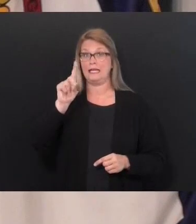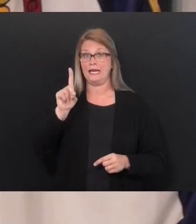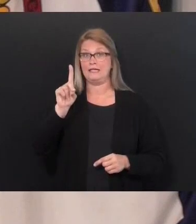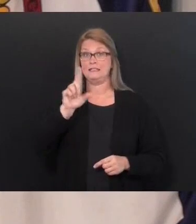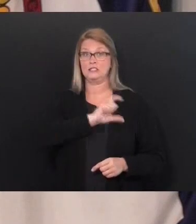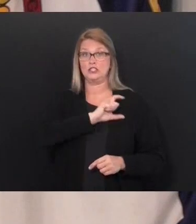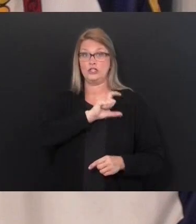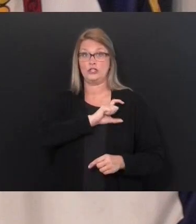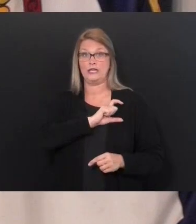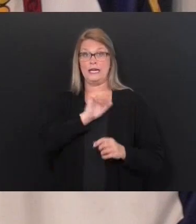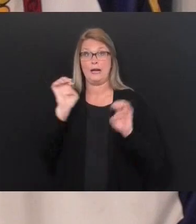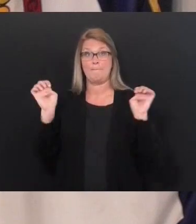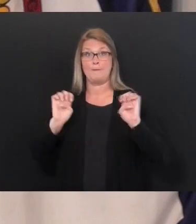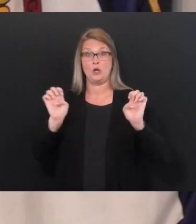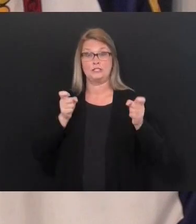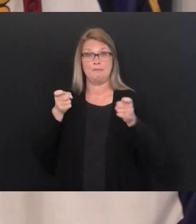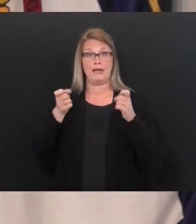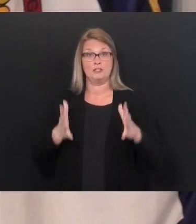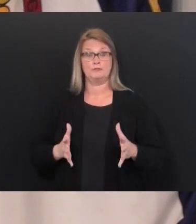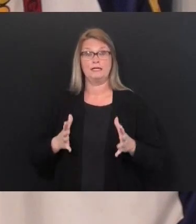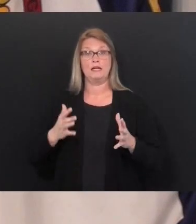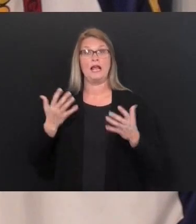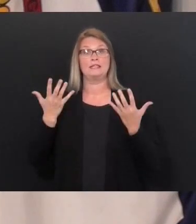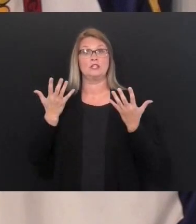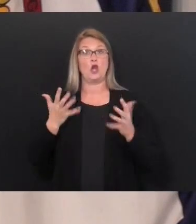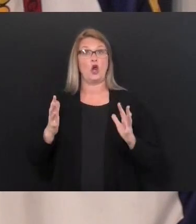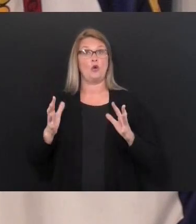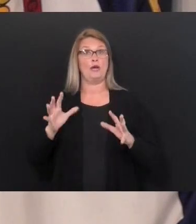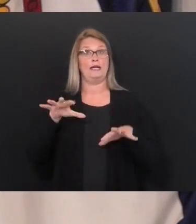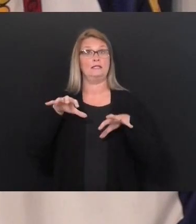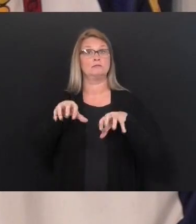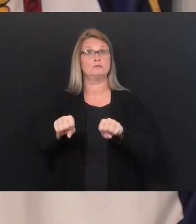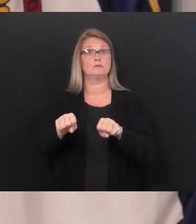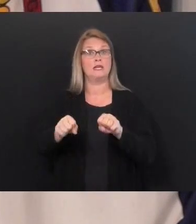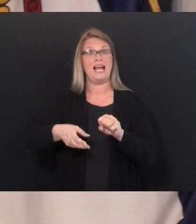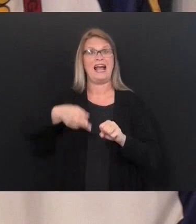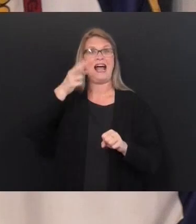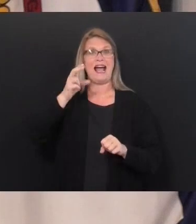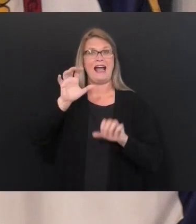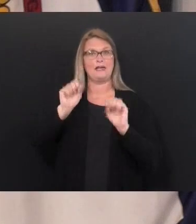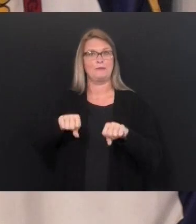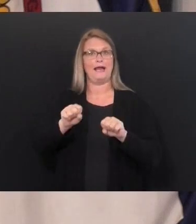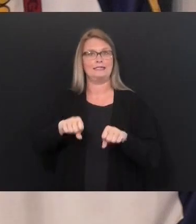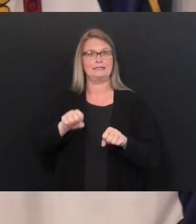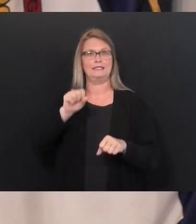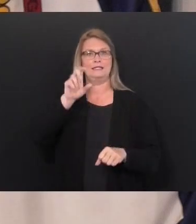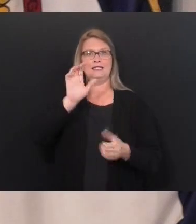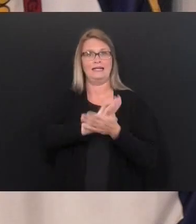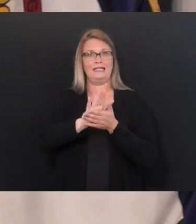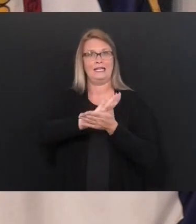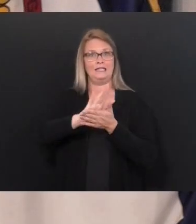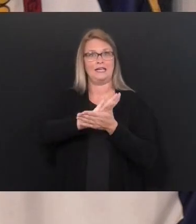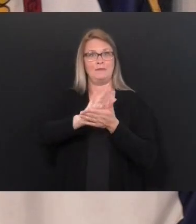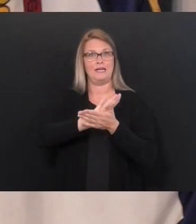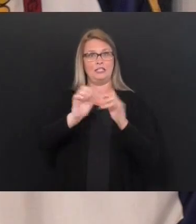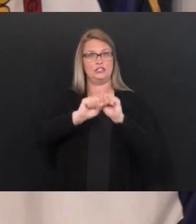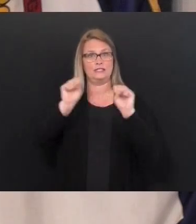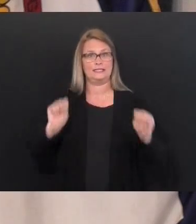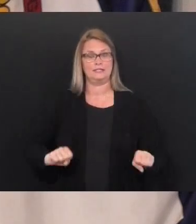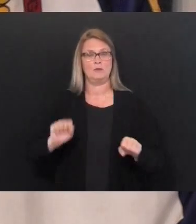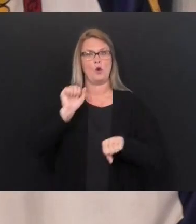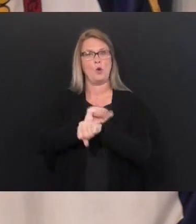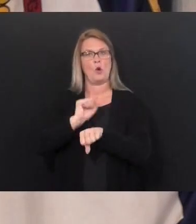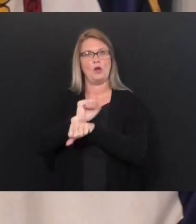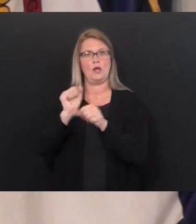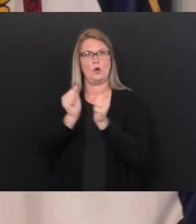Management has secured access to a high-capacity decontamination system by working with the Federal